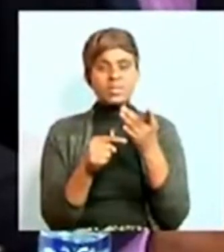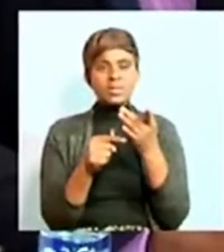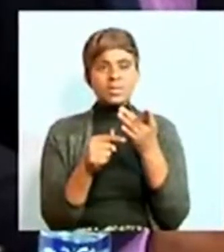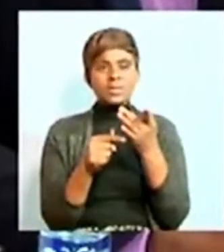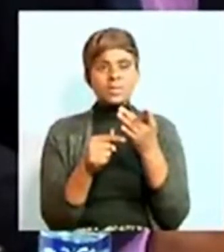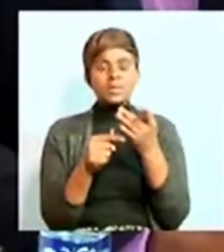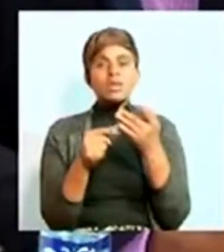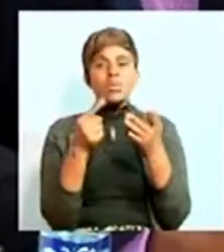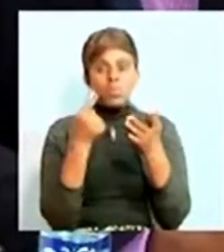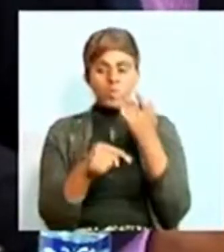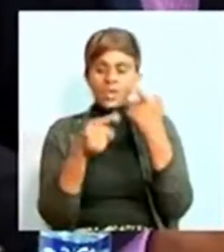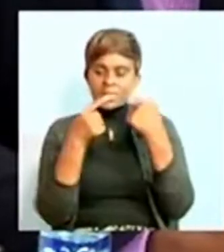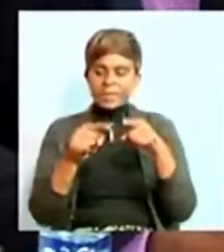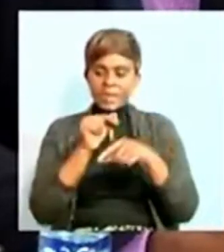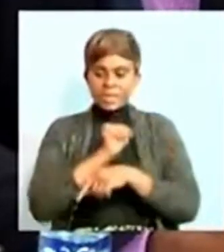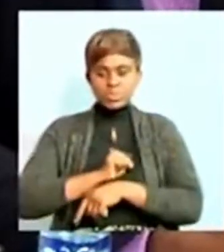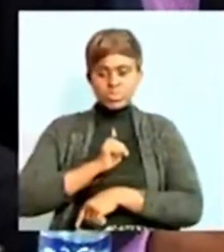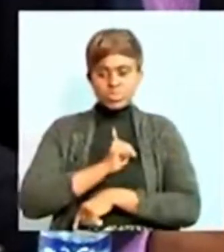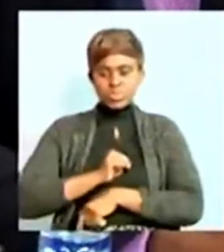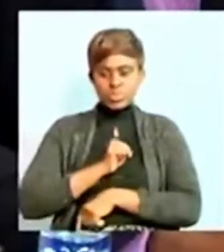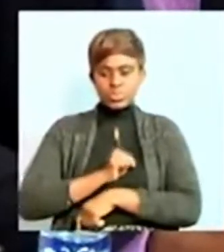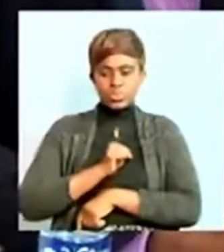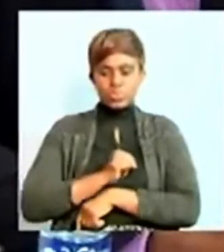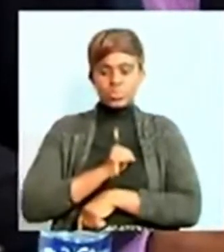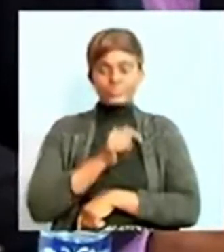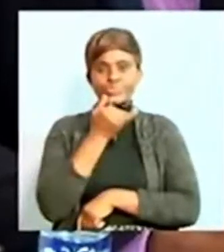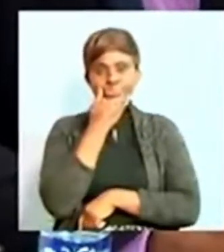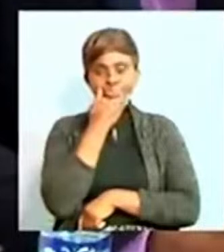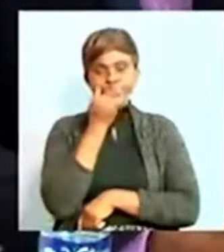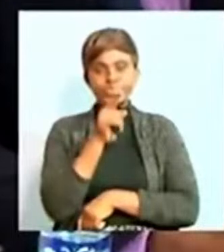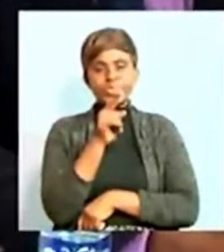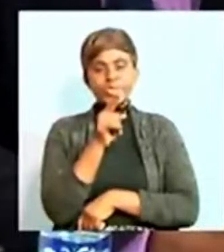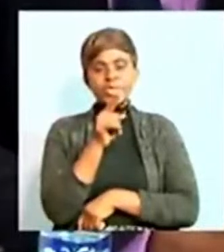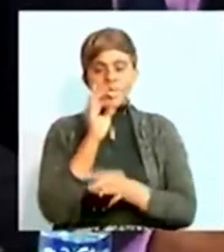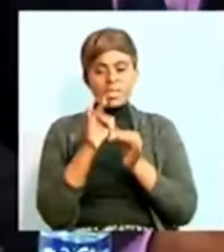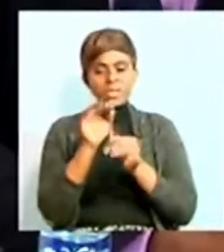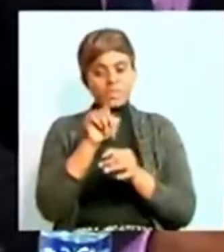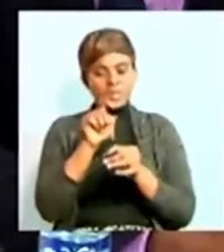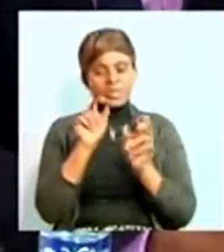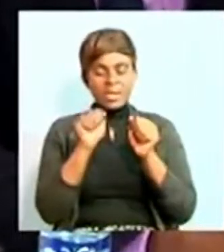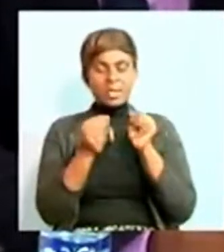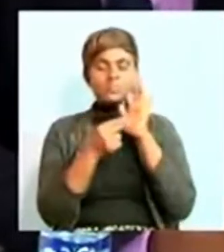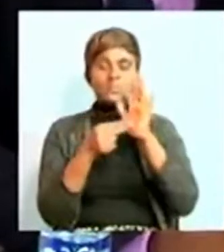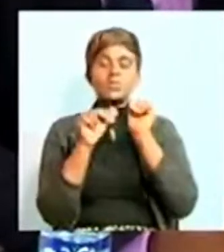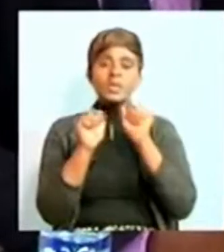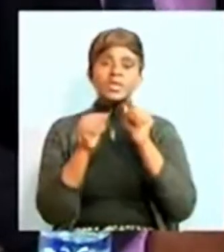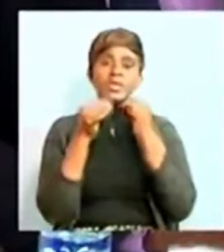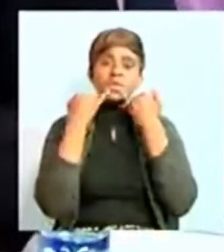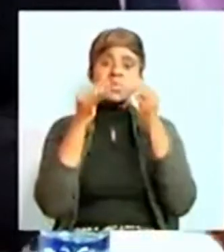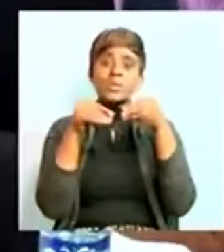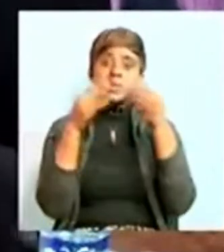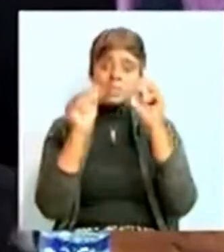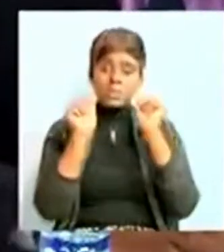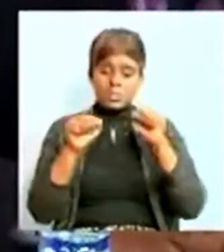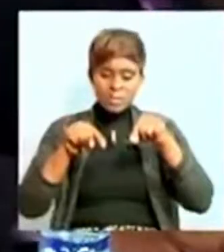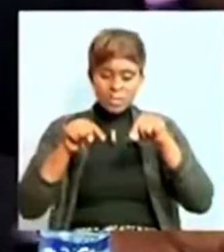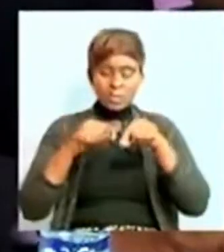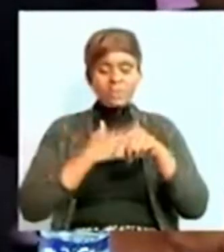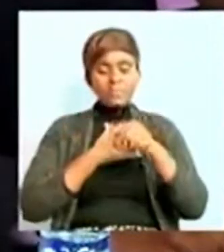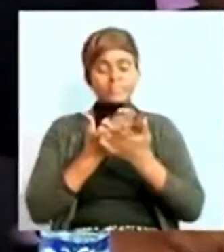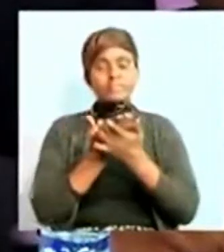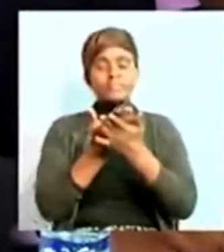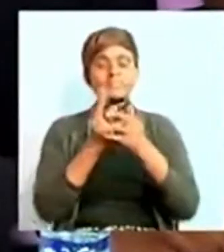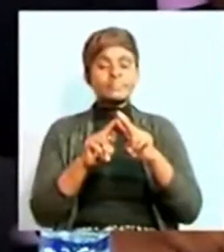is what transpired. But unfortunately, an omission on that part, if it was required, we could have availed the information to Augusta House, my submission,